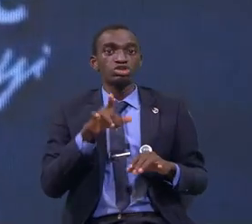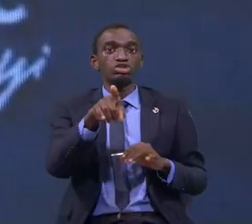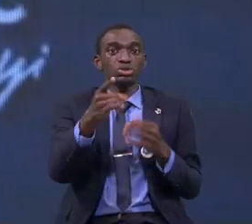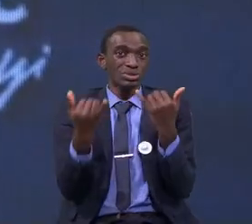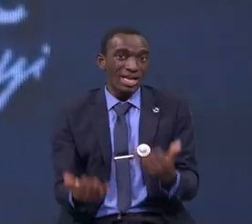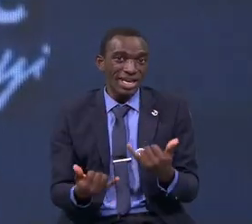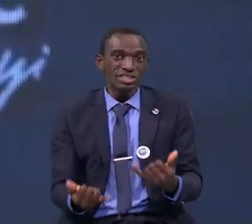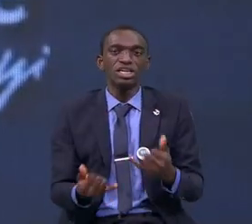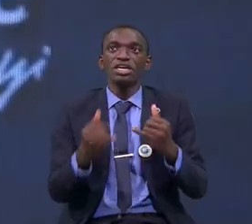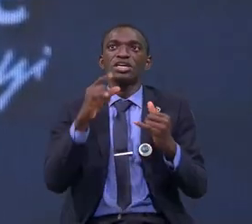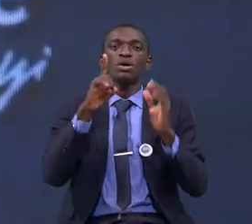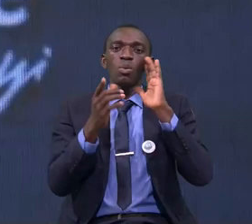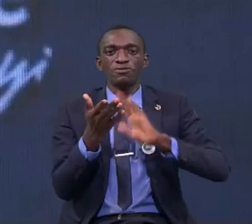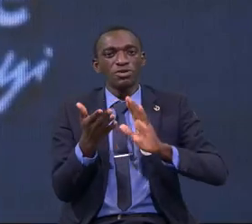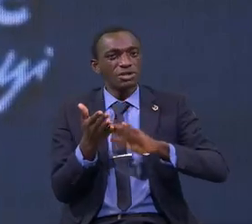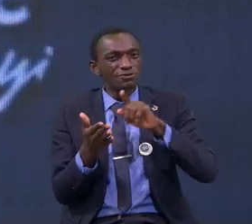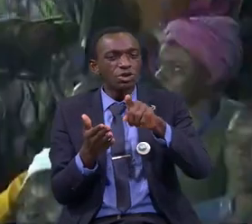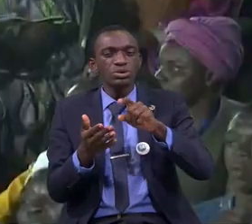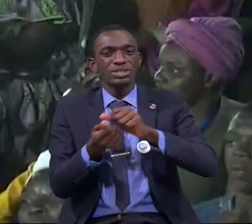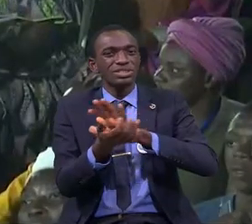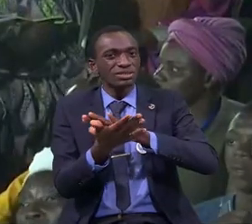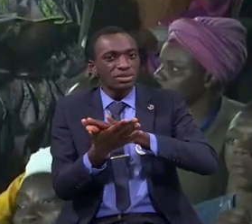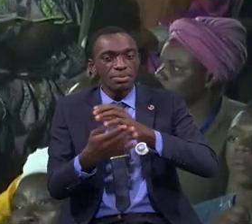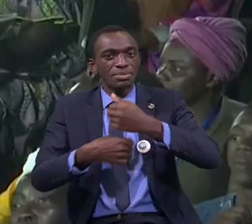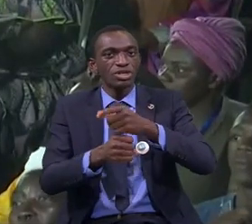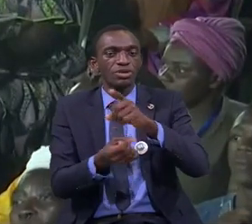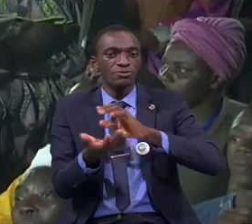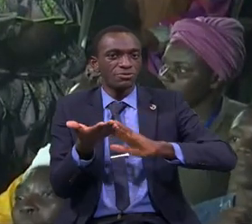you, set you free, and cleanse you.